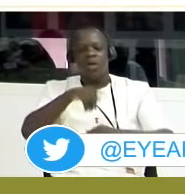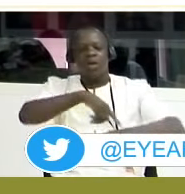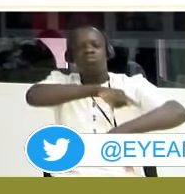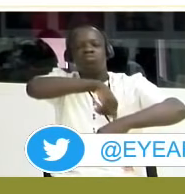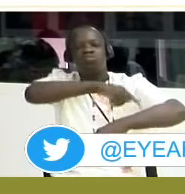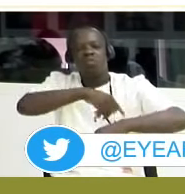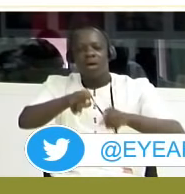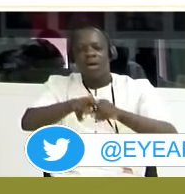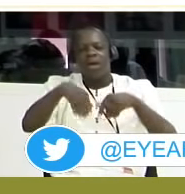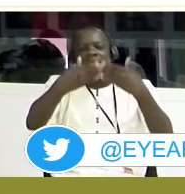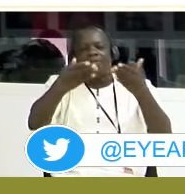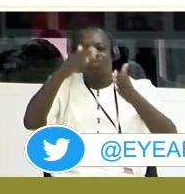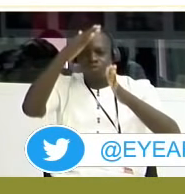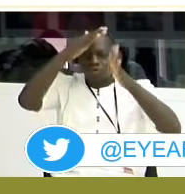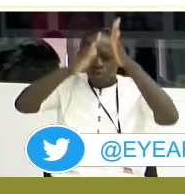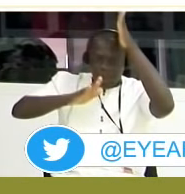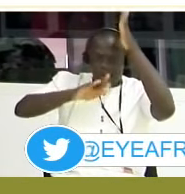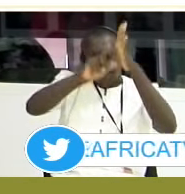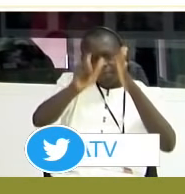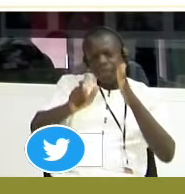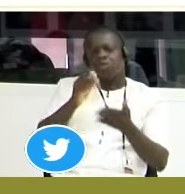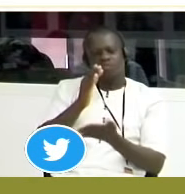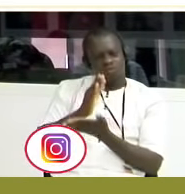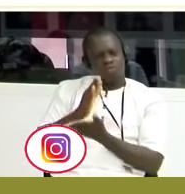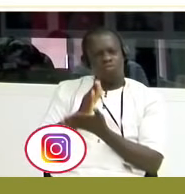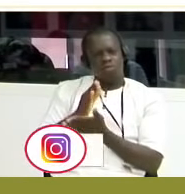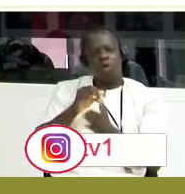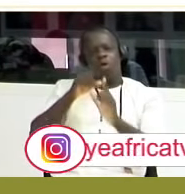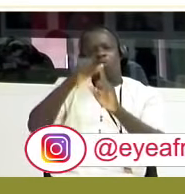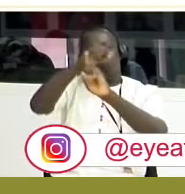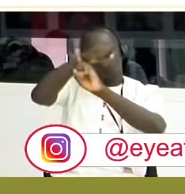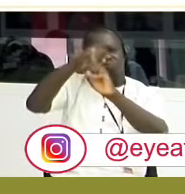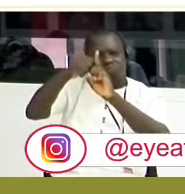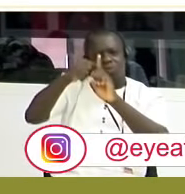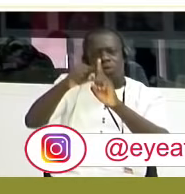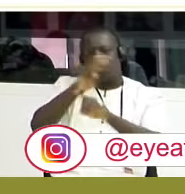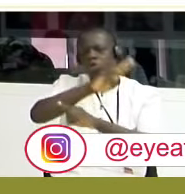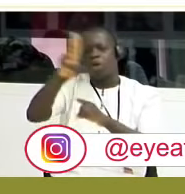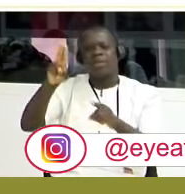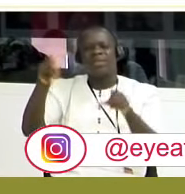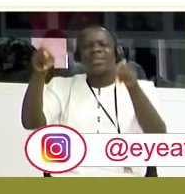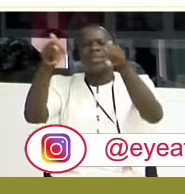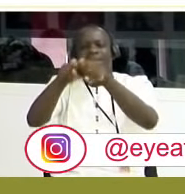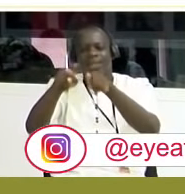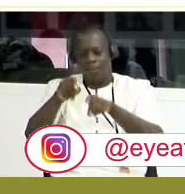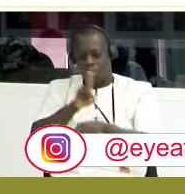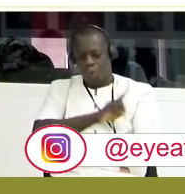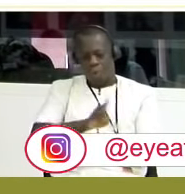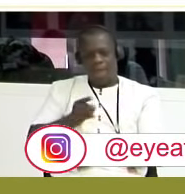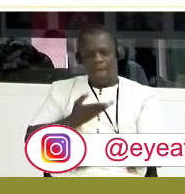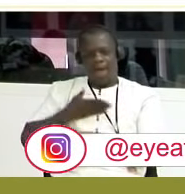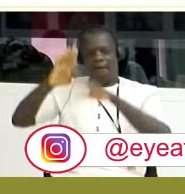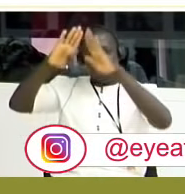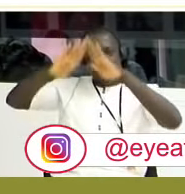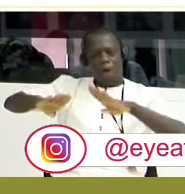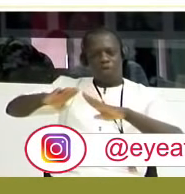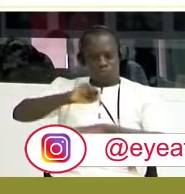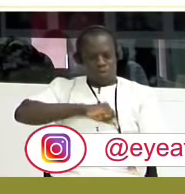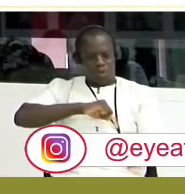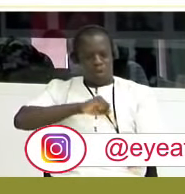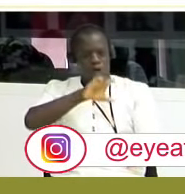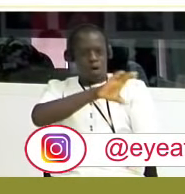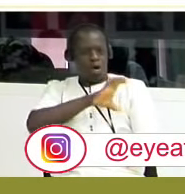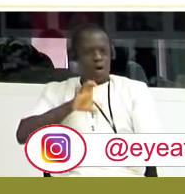course, the conditions are not like what we have at home. You just lie